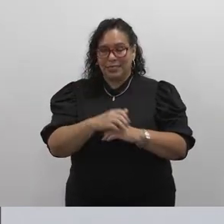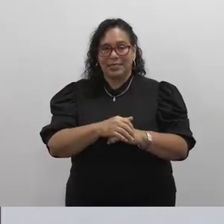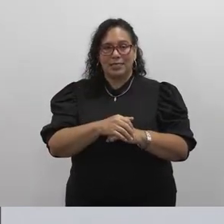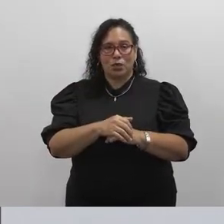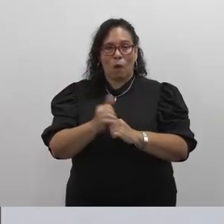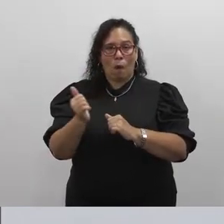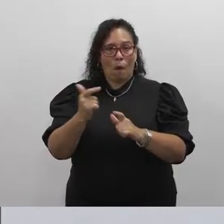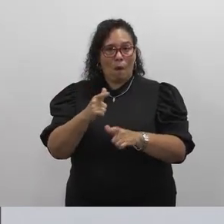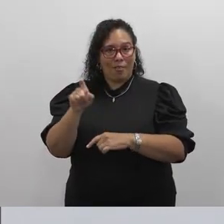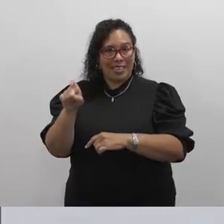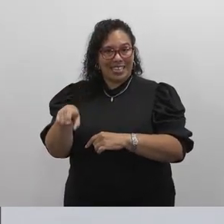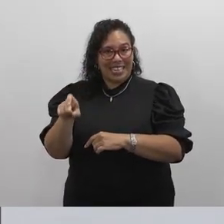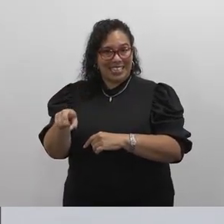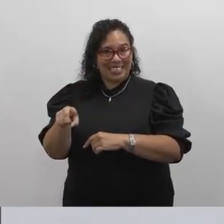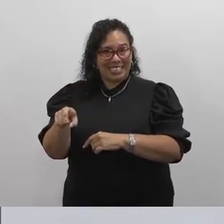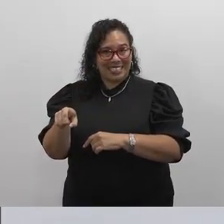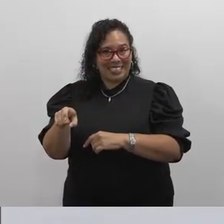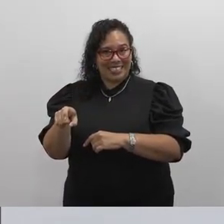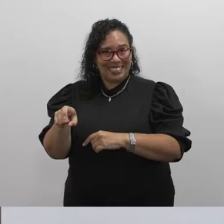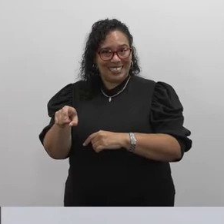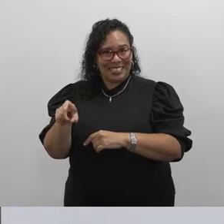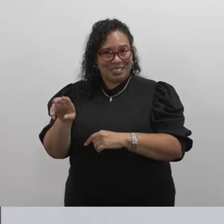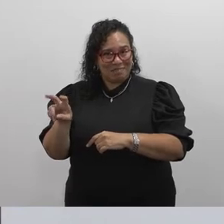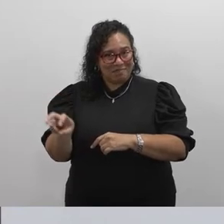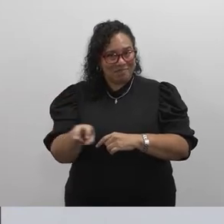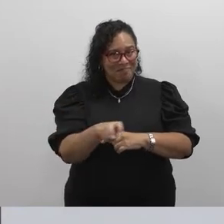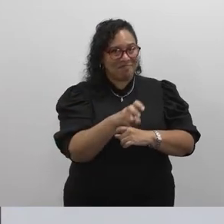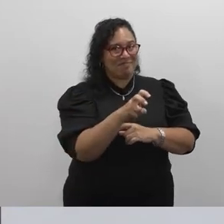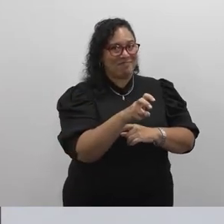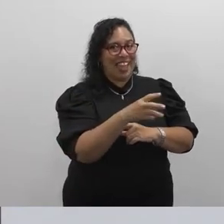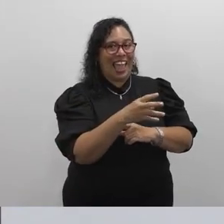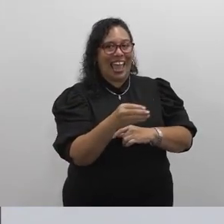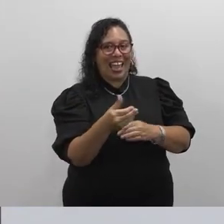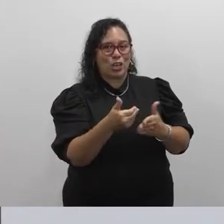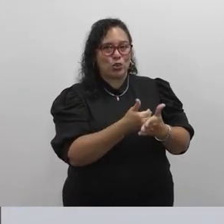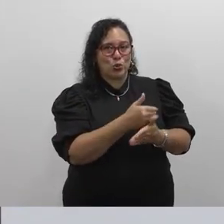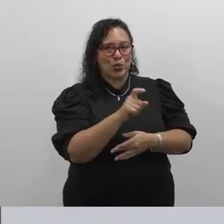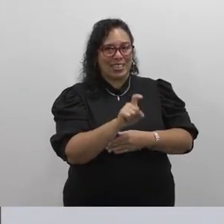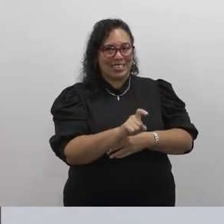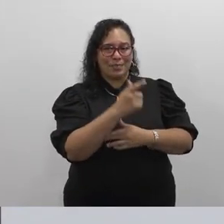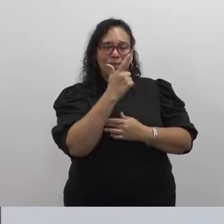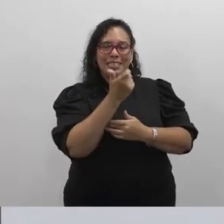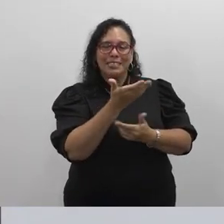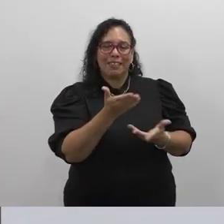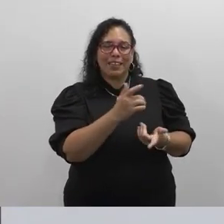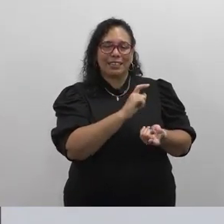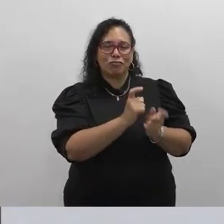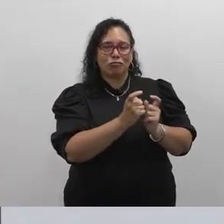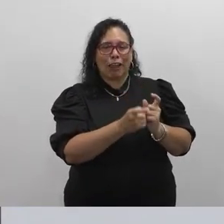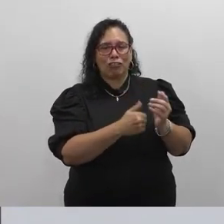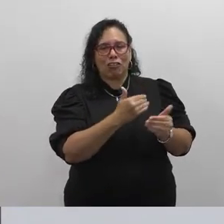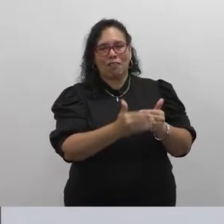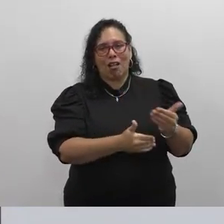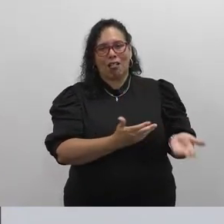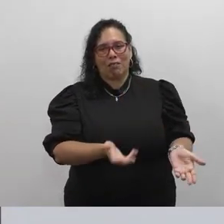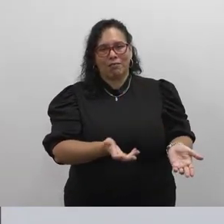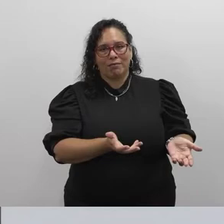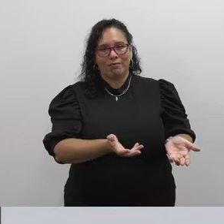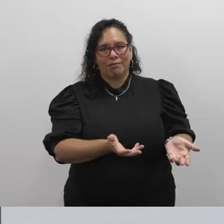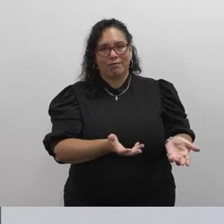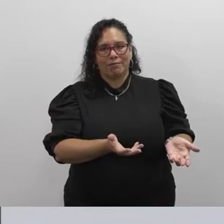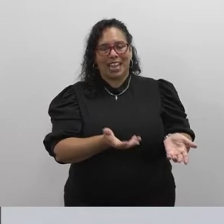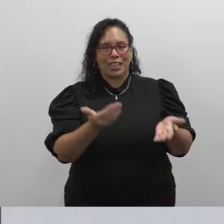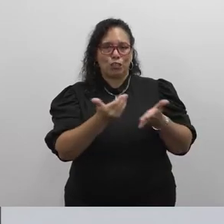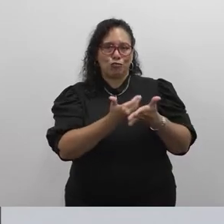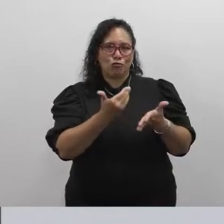of those needs and new needs, right, because things just continue to change and evolve, are all embedded into this new master plan report and really new dollar figure